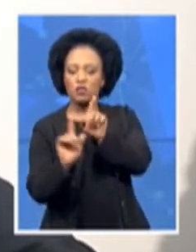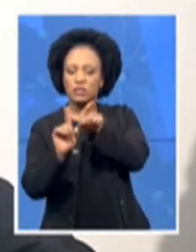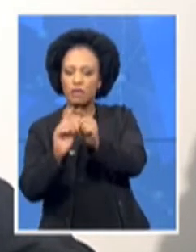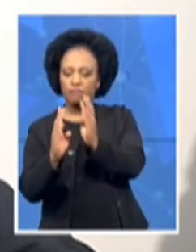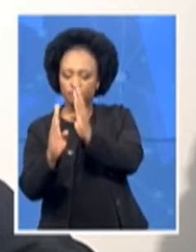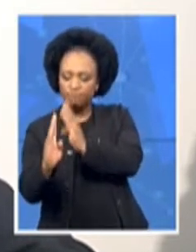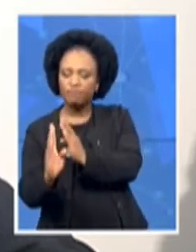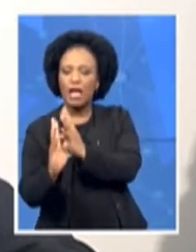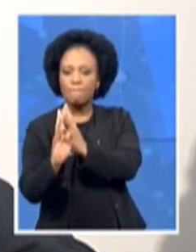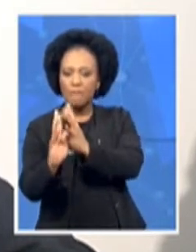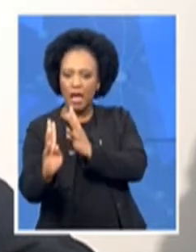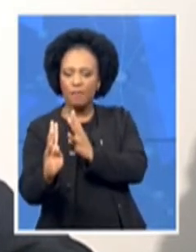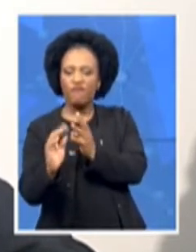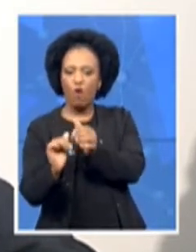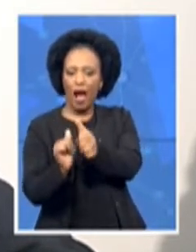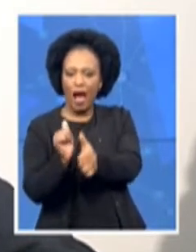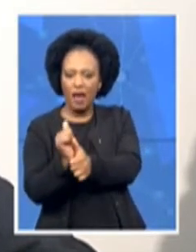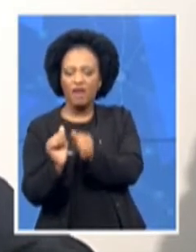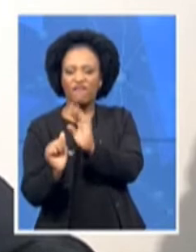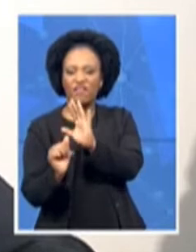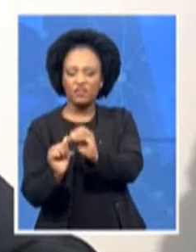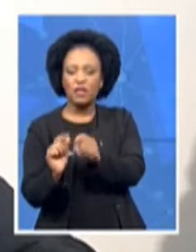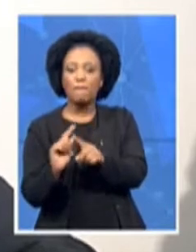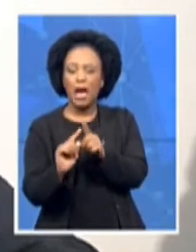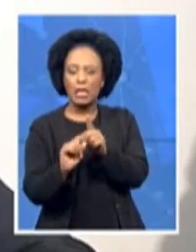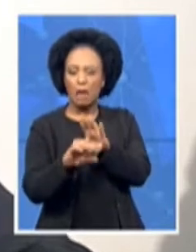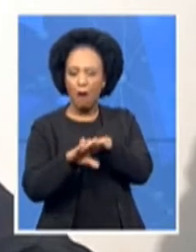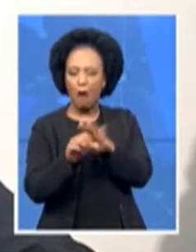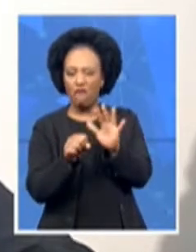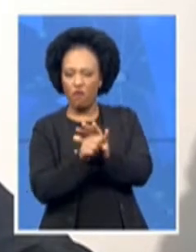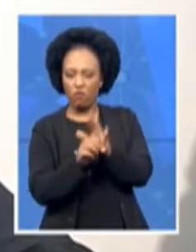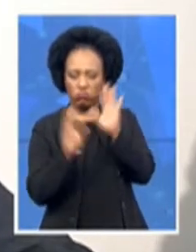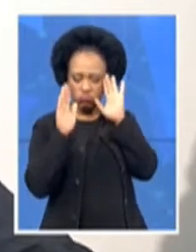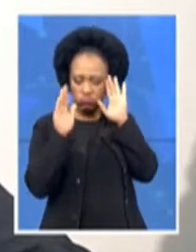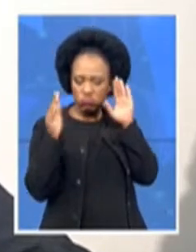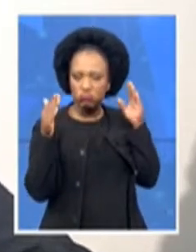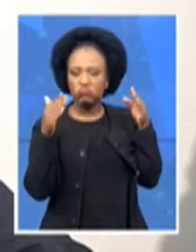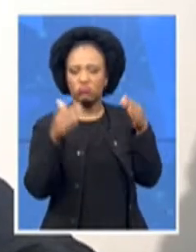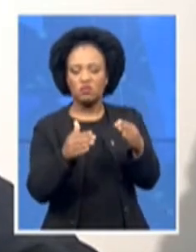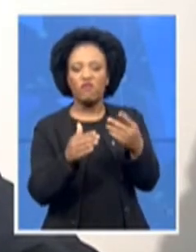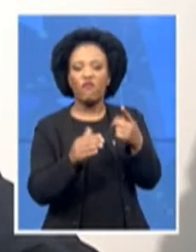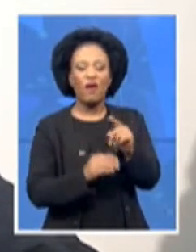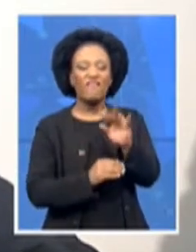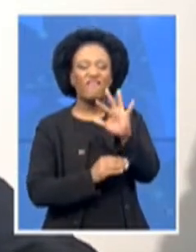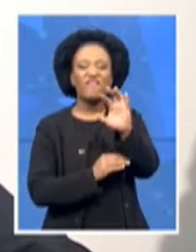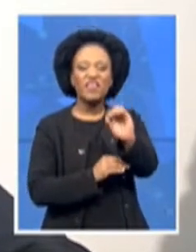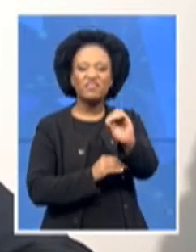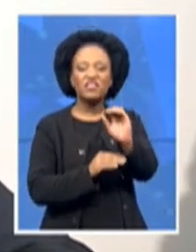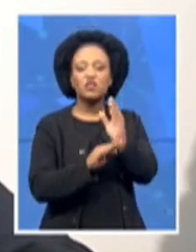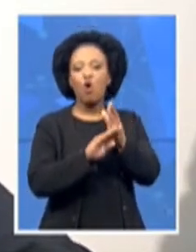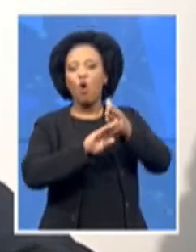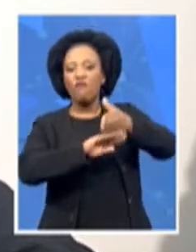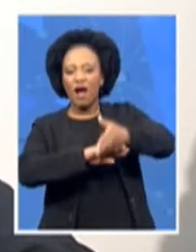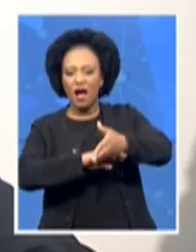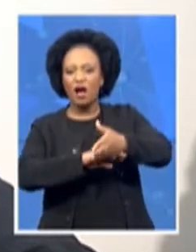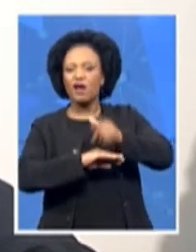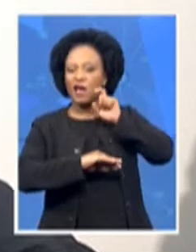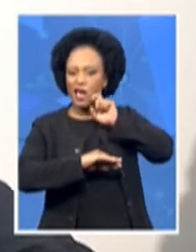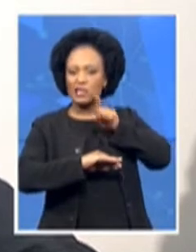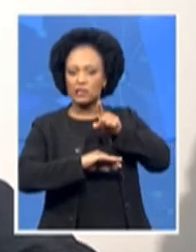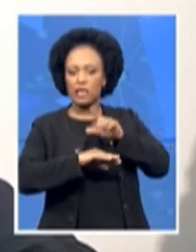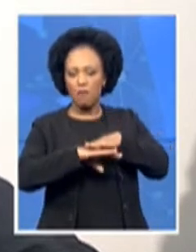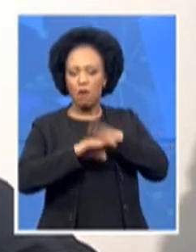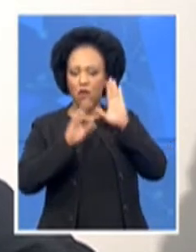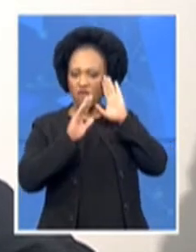50 plus, because that's where, if we can reach 70% of the 50 plus, even if we can be at 30-40% with